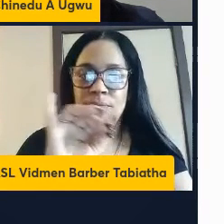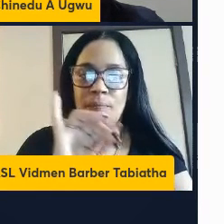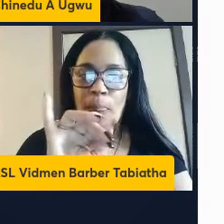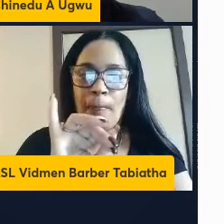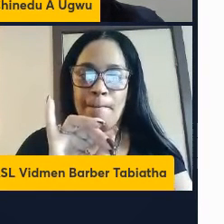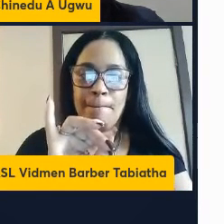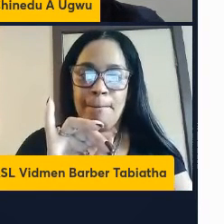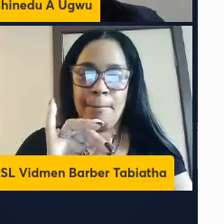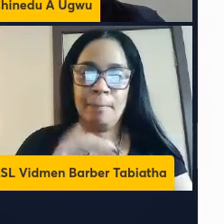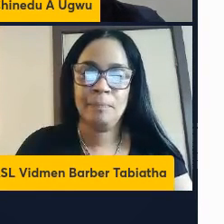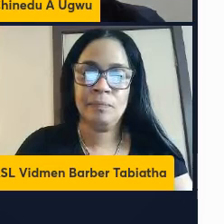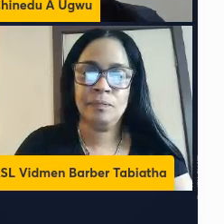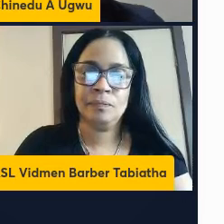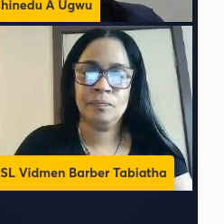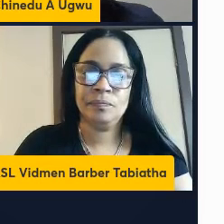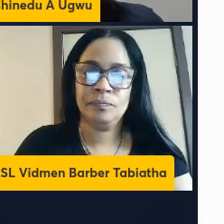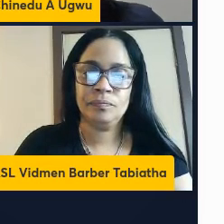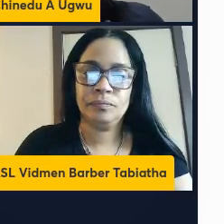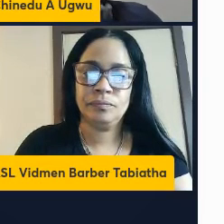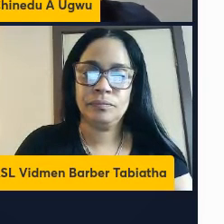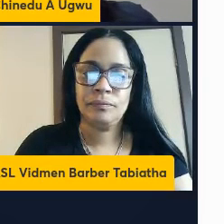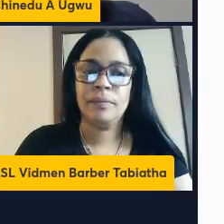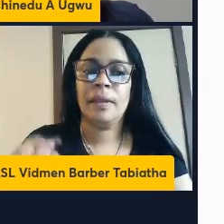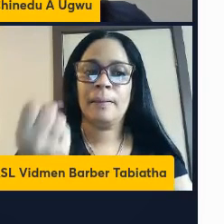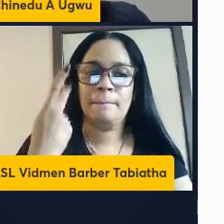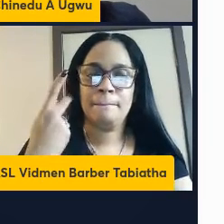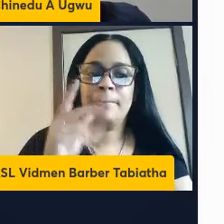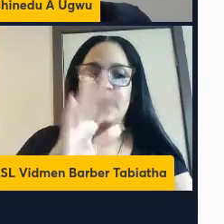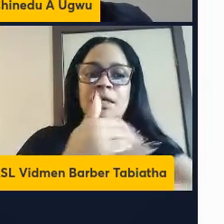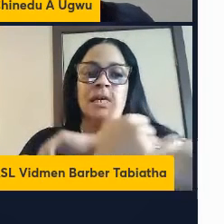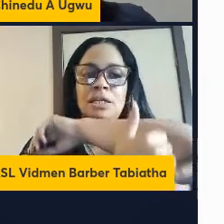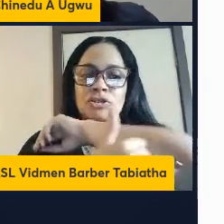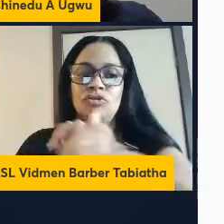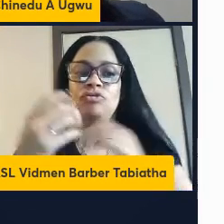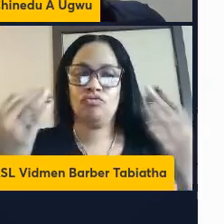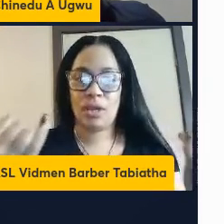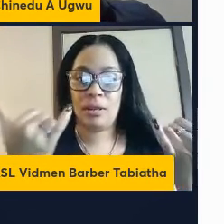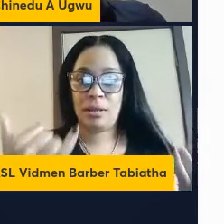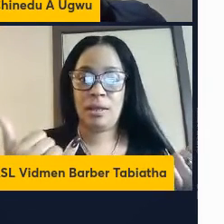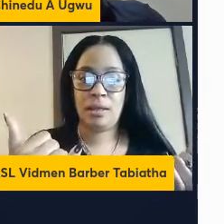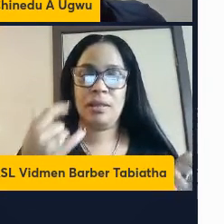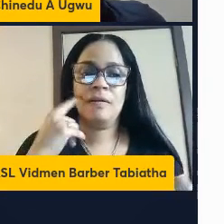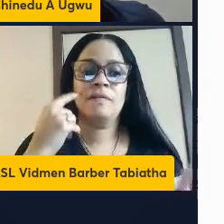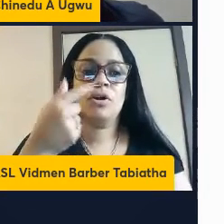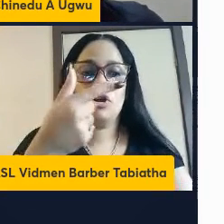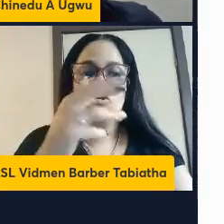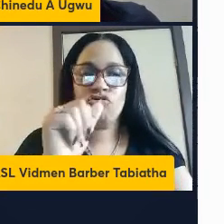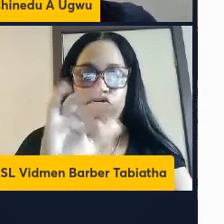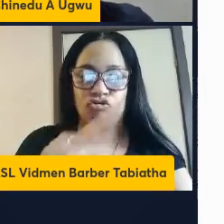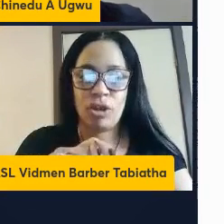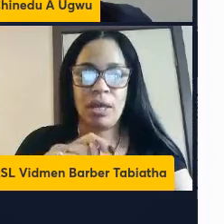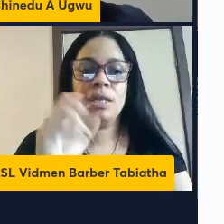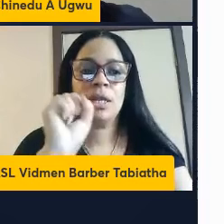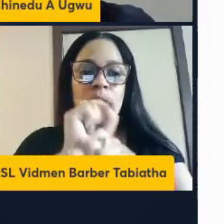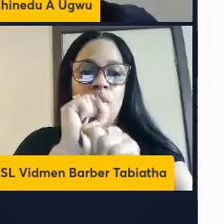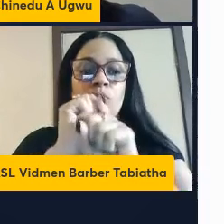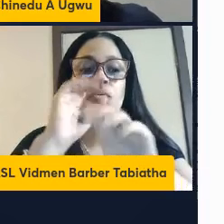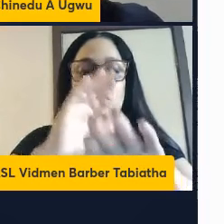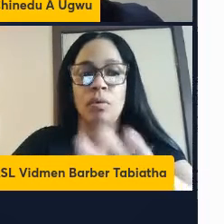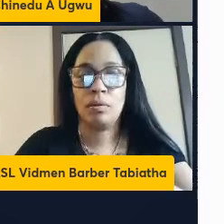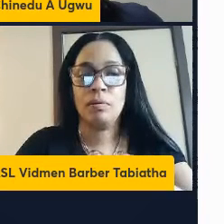University of Cambridge. And I am back in Nigeria through a grant with the BBSRC working on